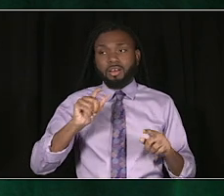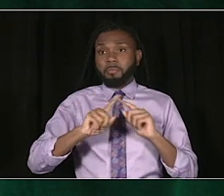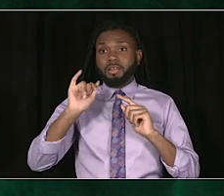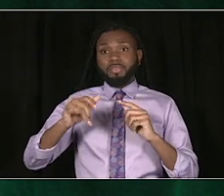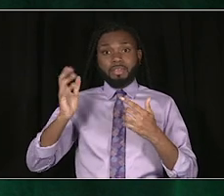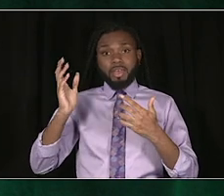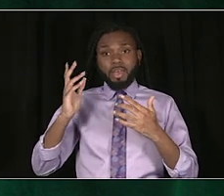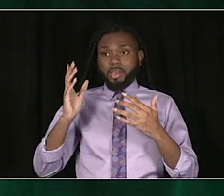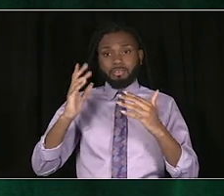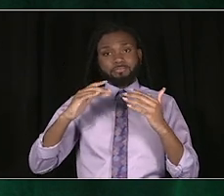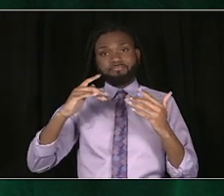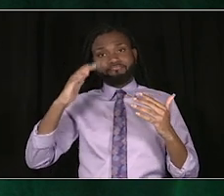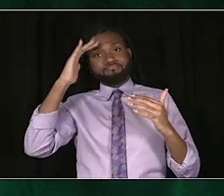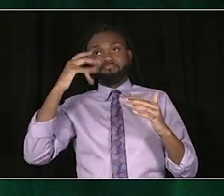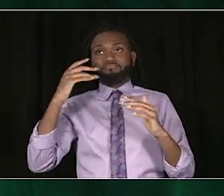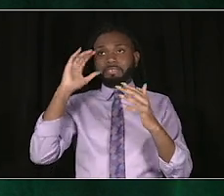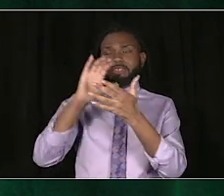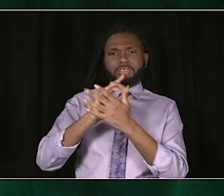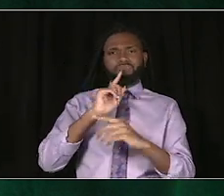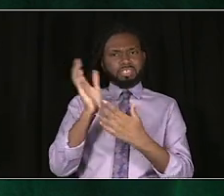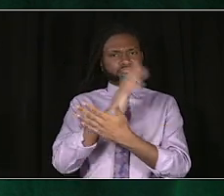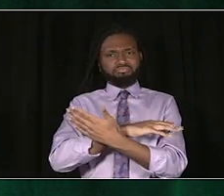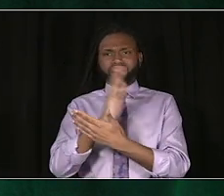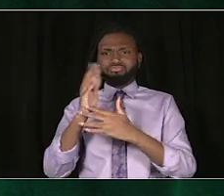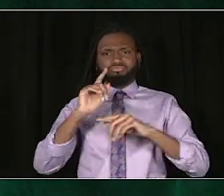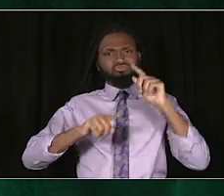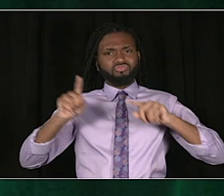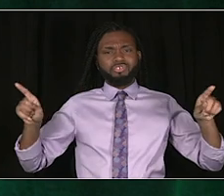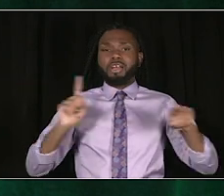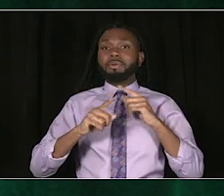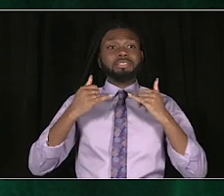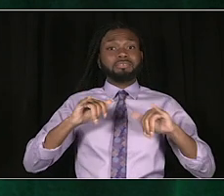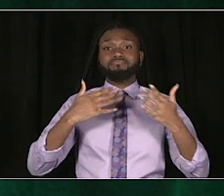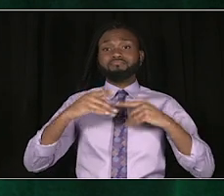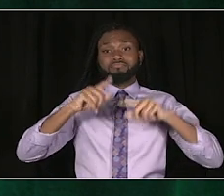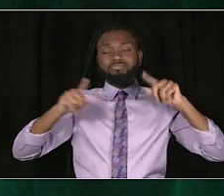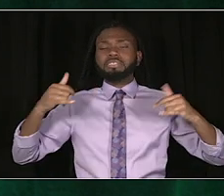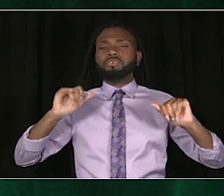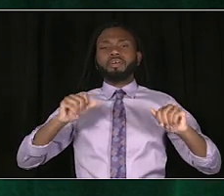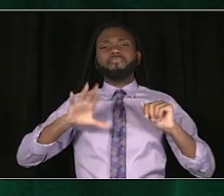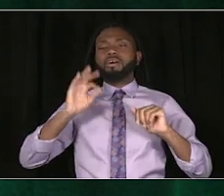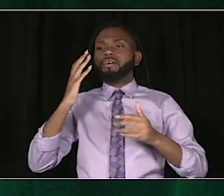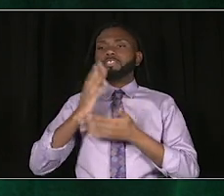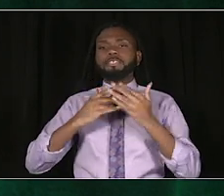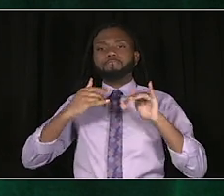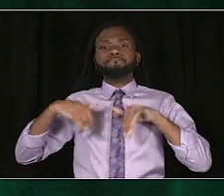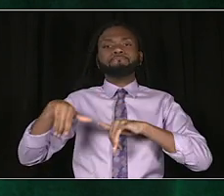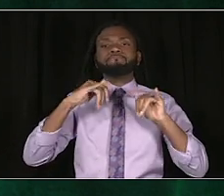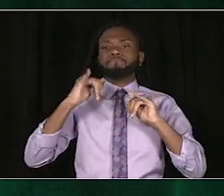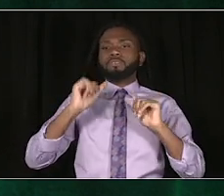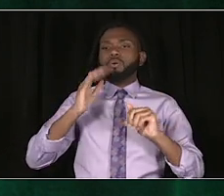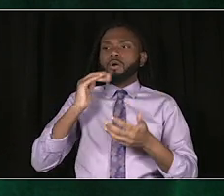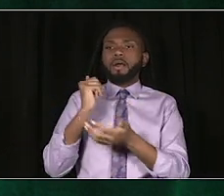really does range. And at the same time, you can still find common threads that will create public policy that will help people. So I